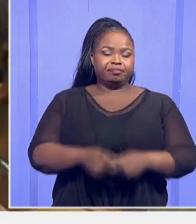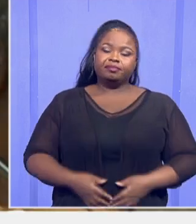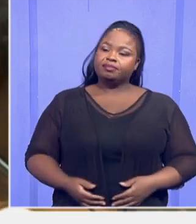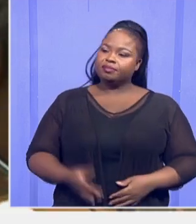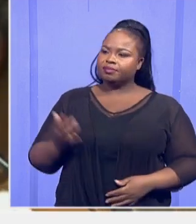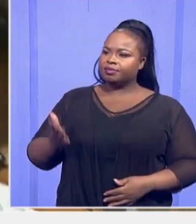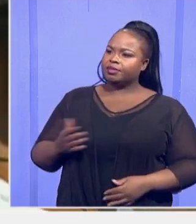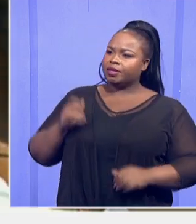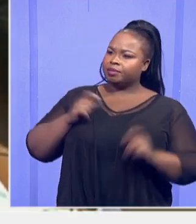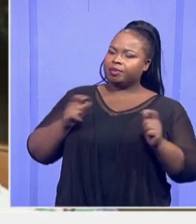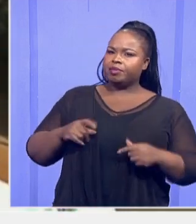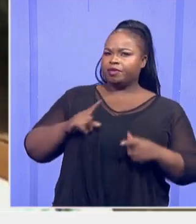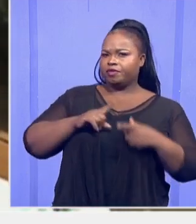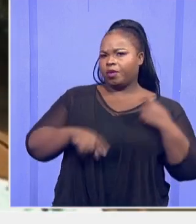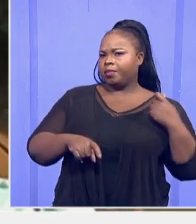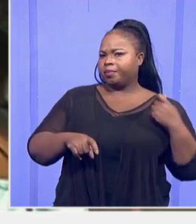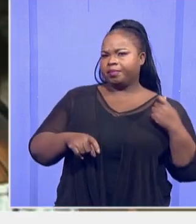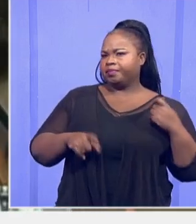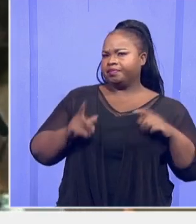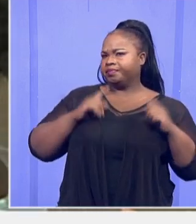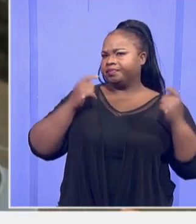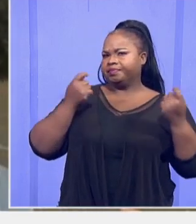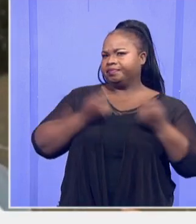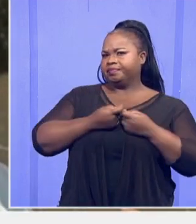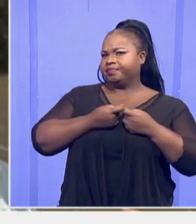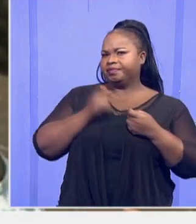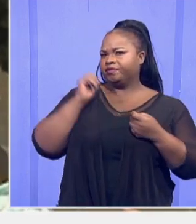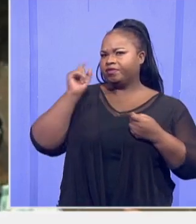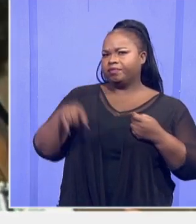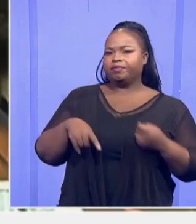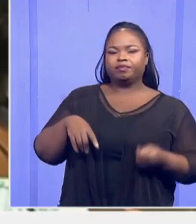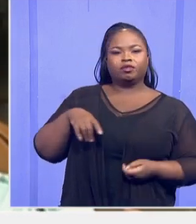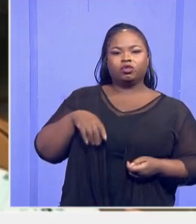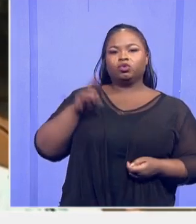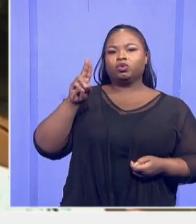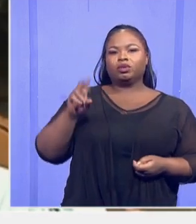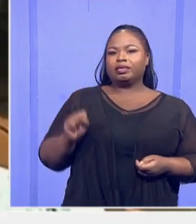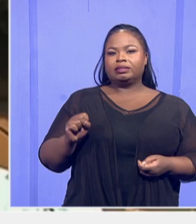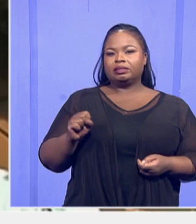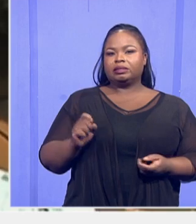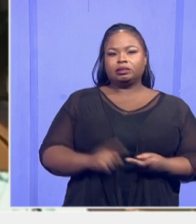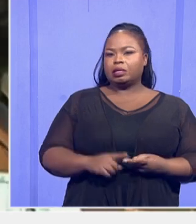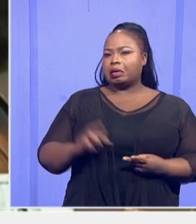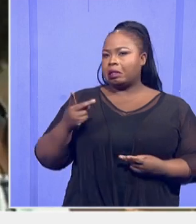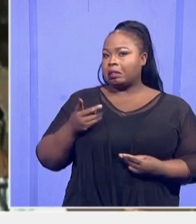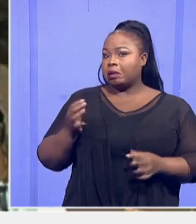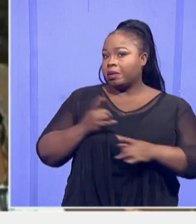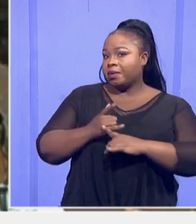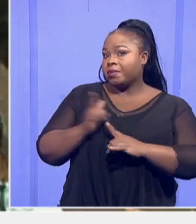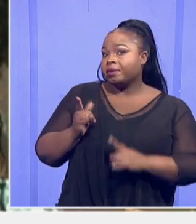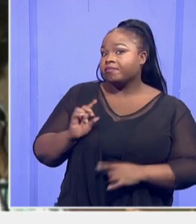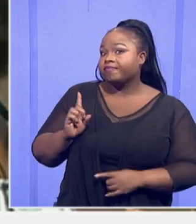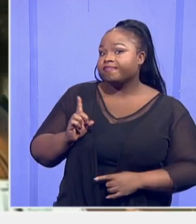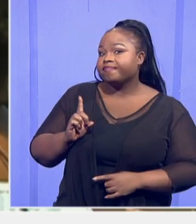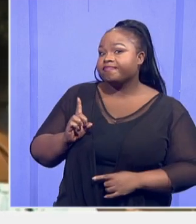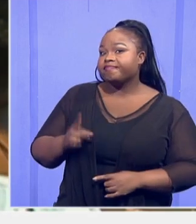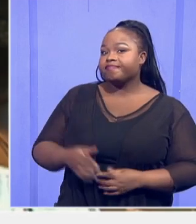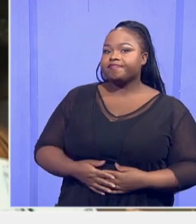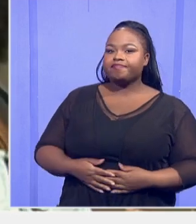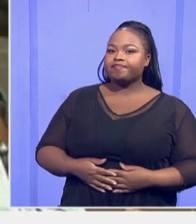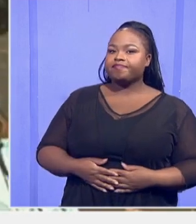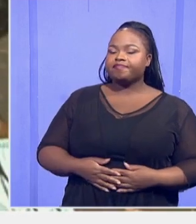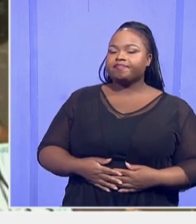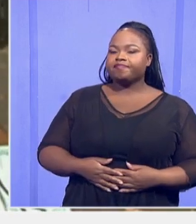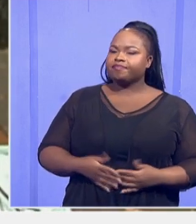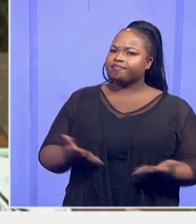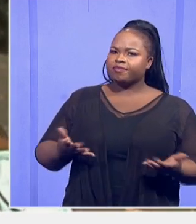have traveled. You say there's teams from as far as the US. What are some of the prizes that the winning teams might take away? And